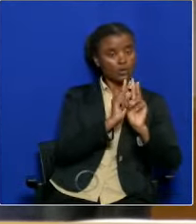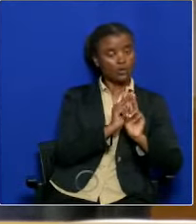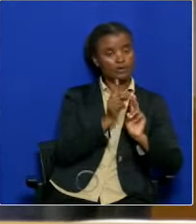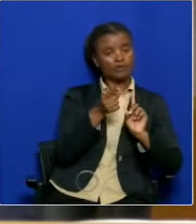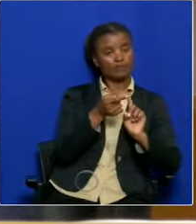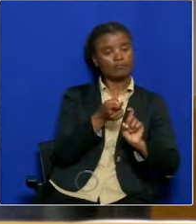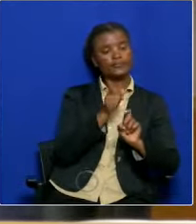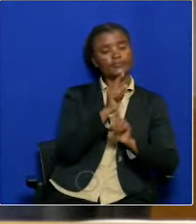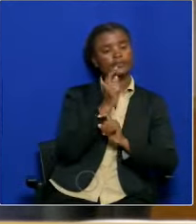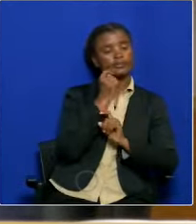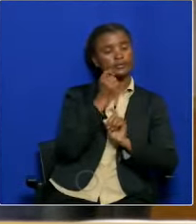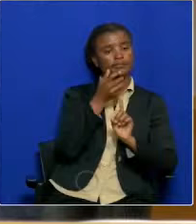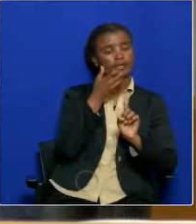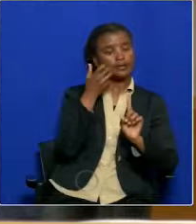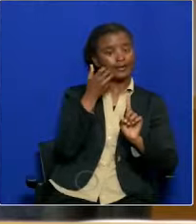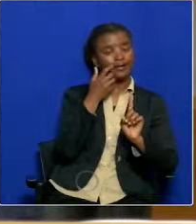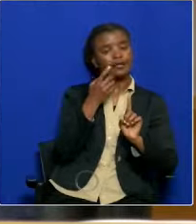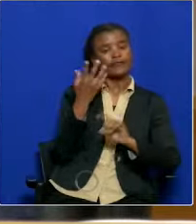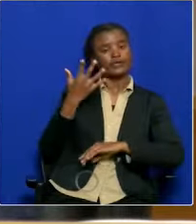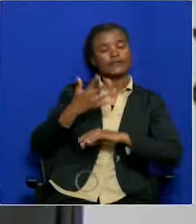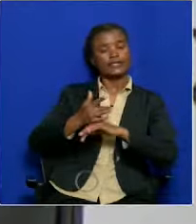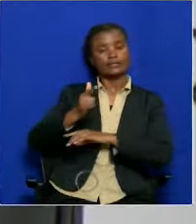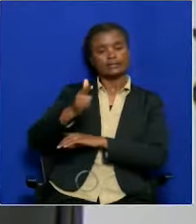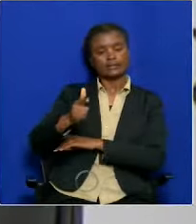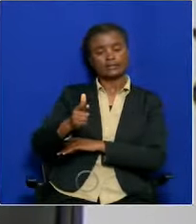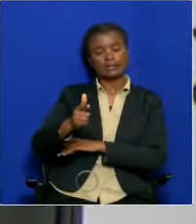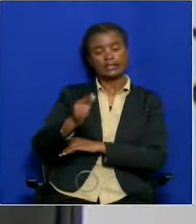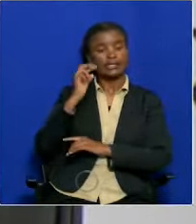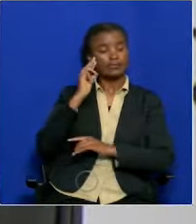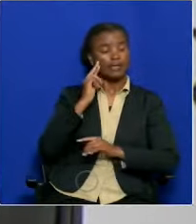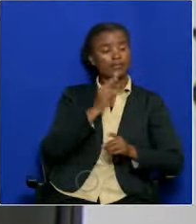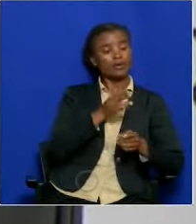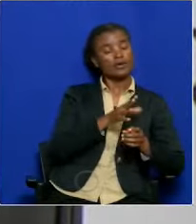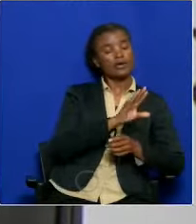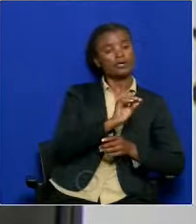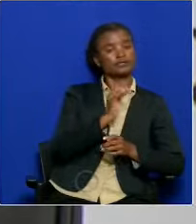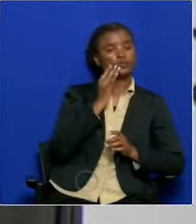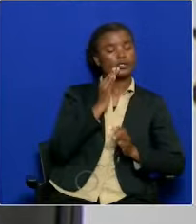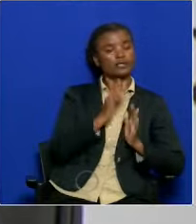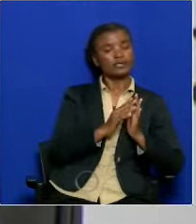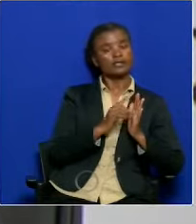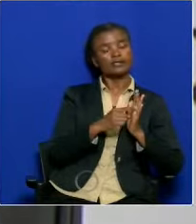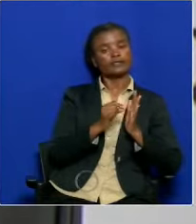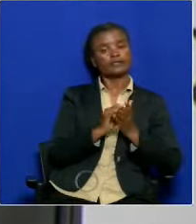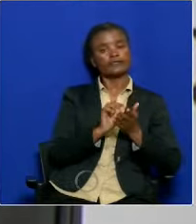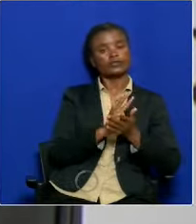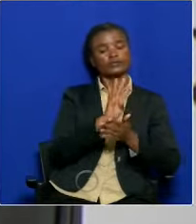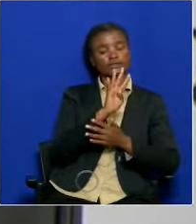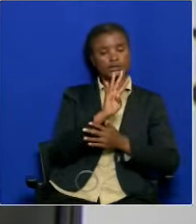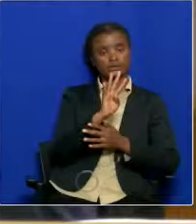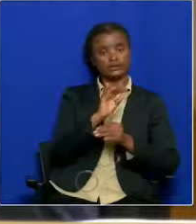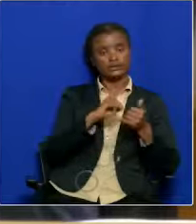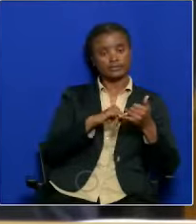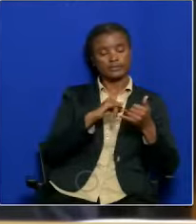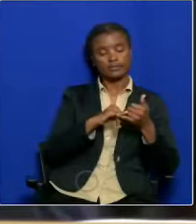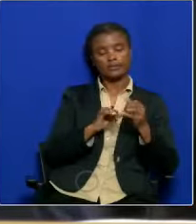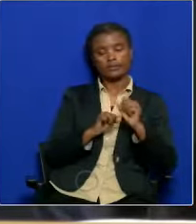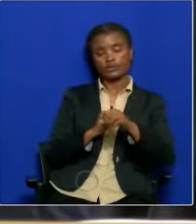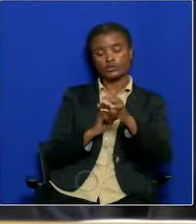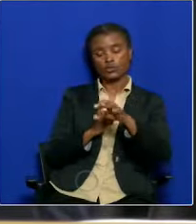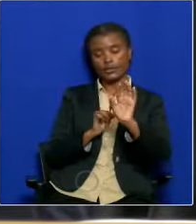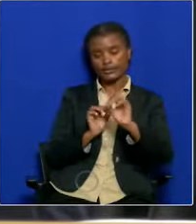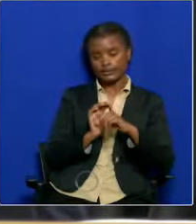you asked for the loan on the 14th of September. That's correct. Now, how then could this